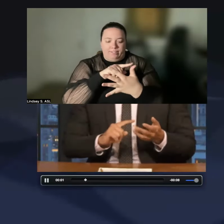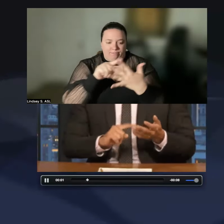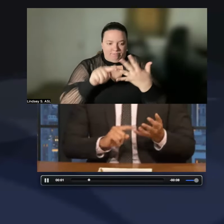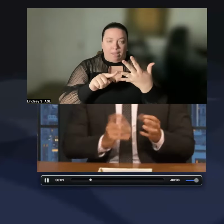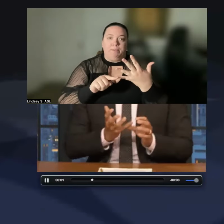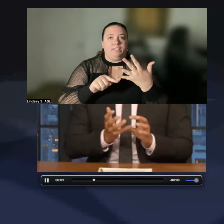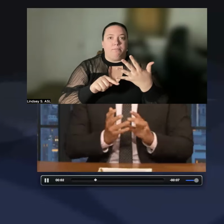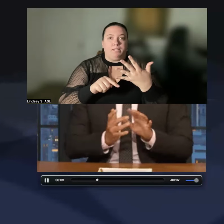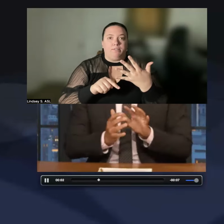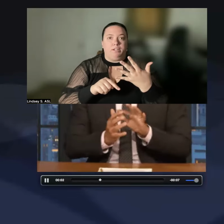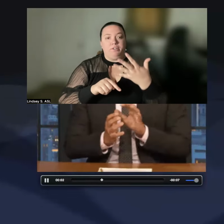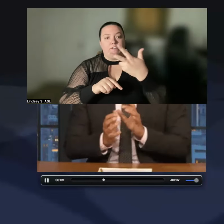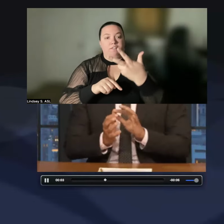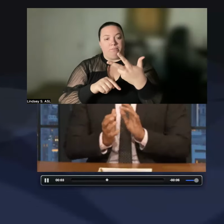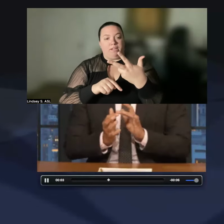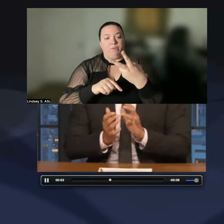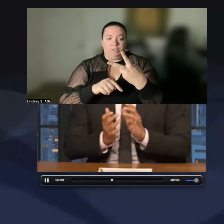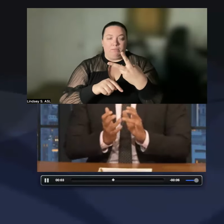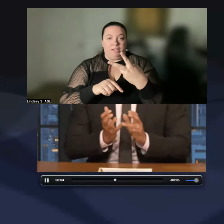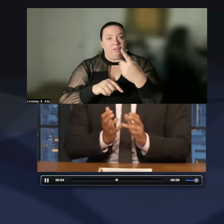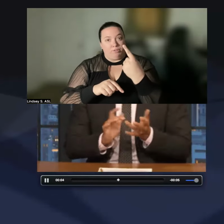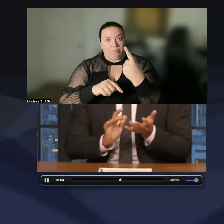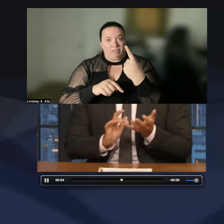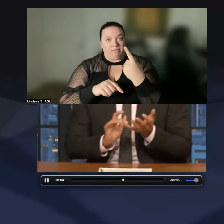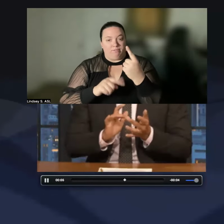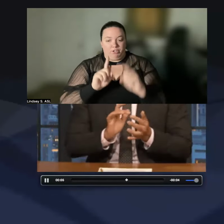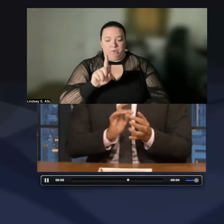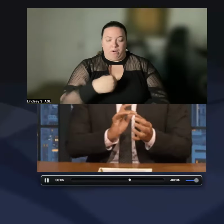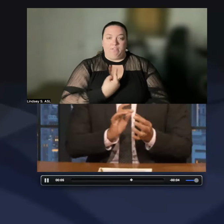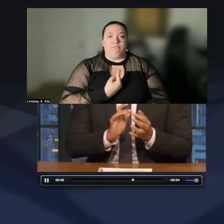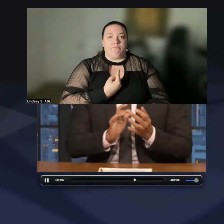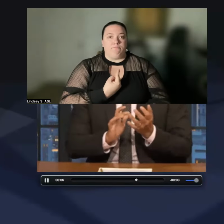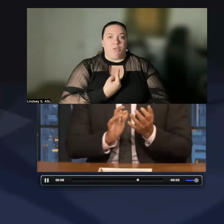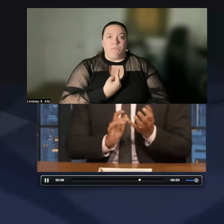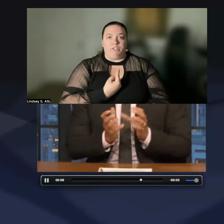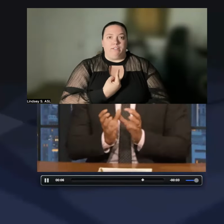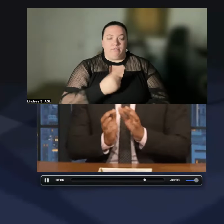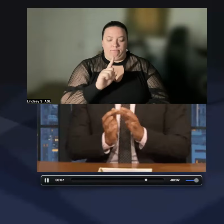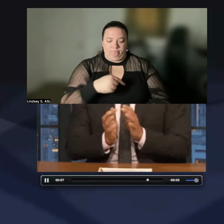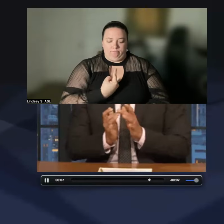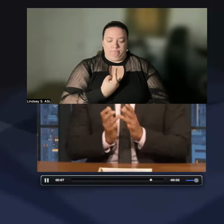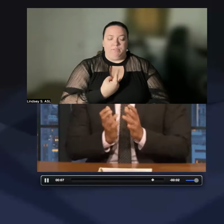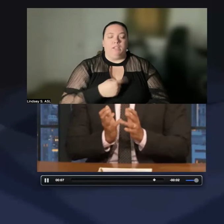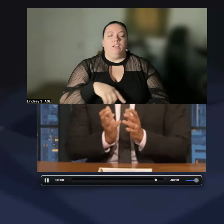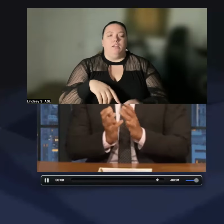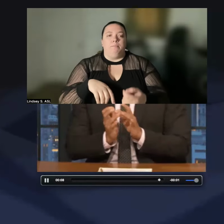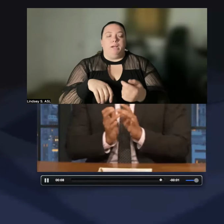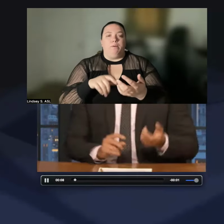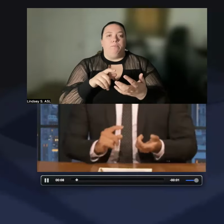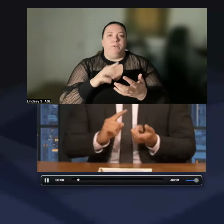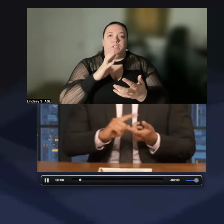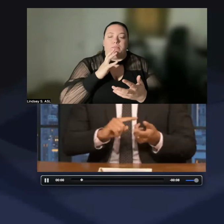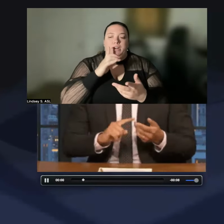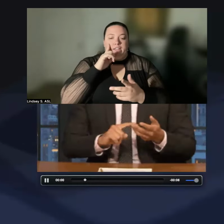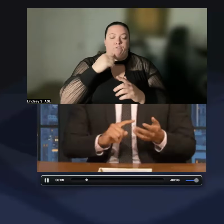everyone has that many siblings, right? You could have this many or just one. You are the only child.